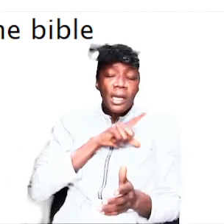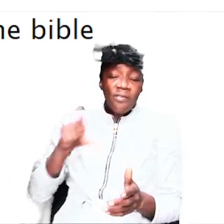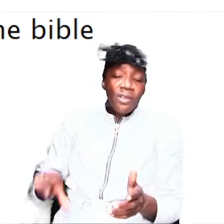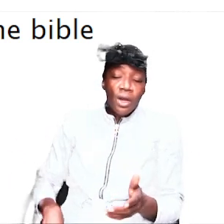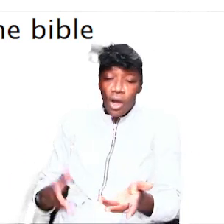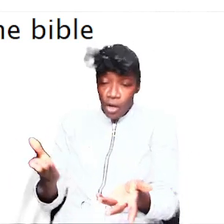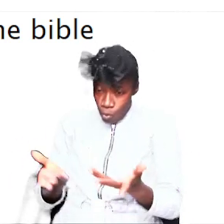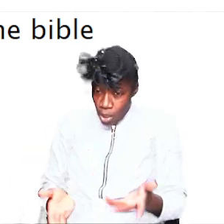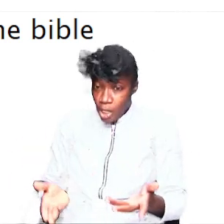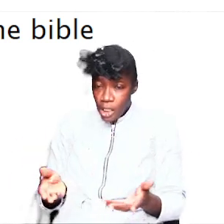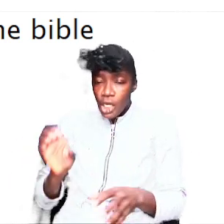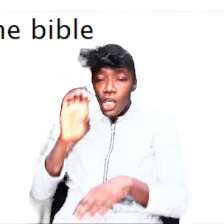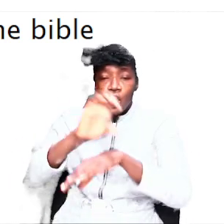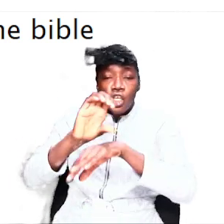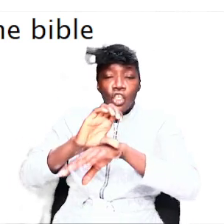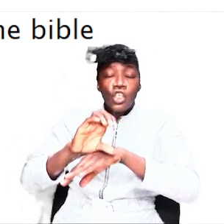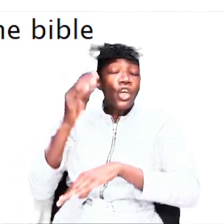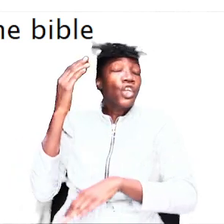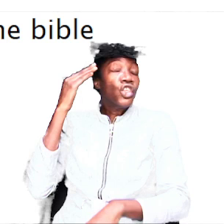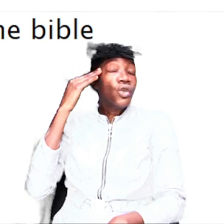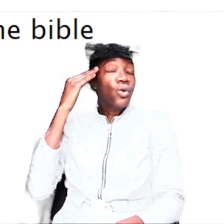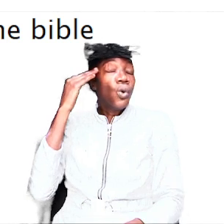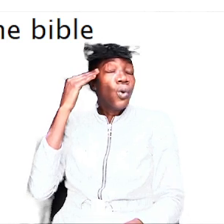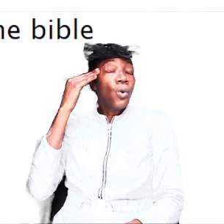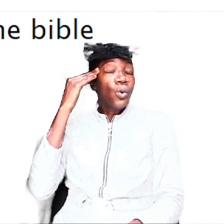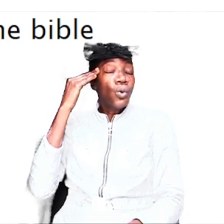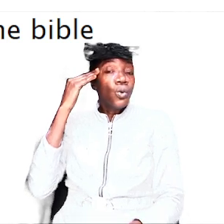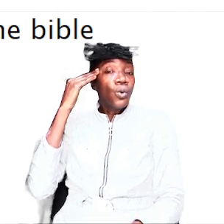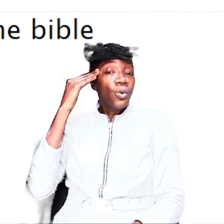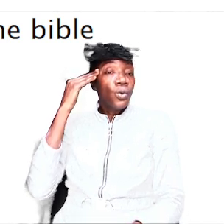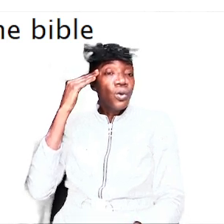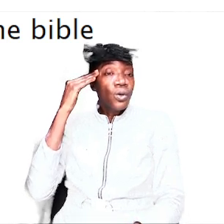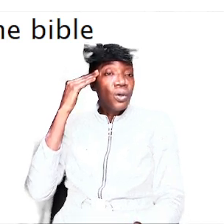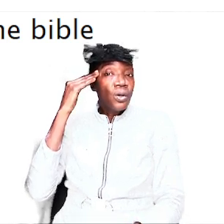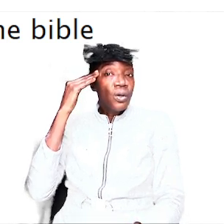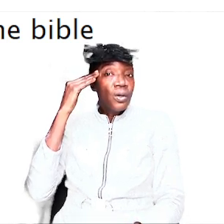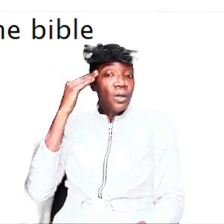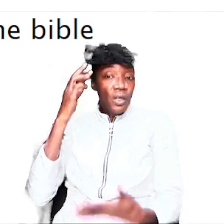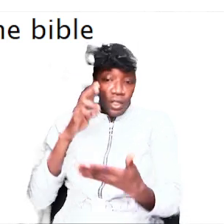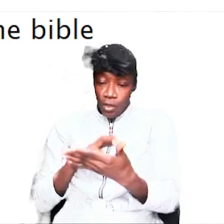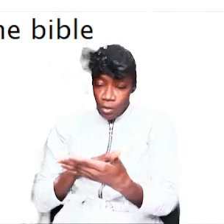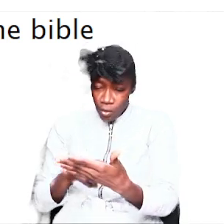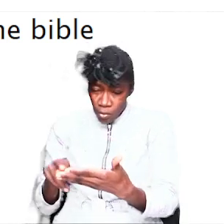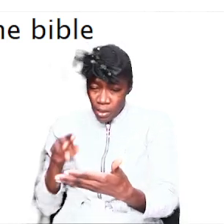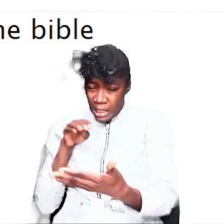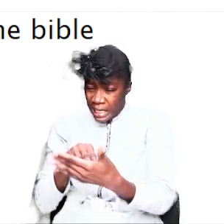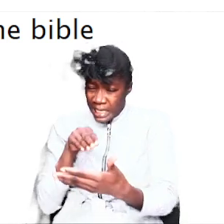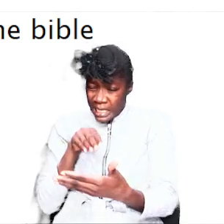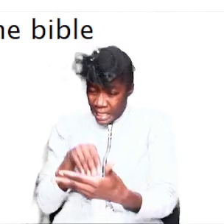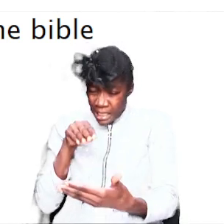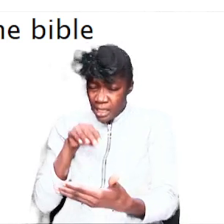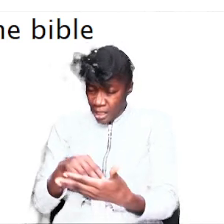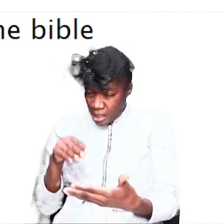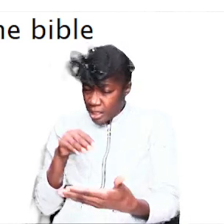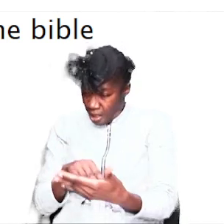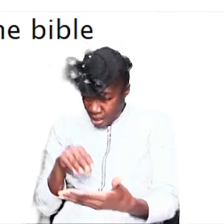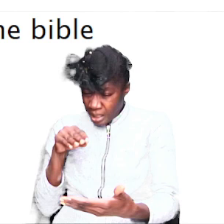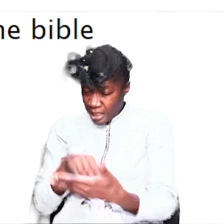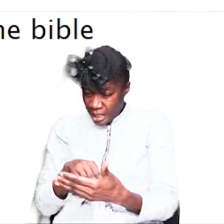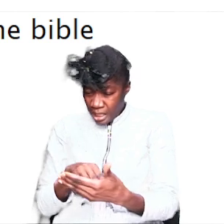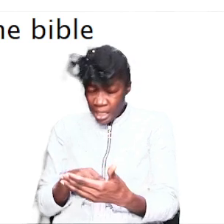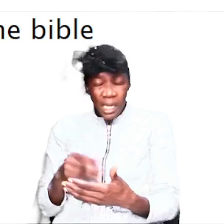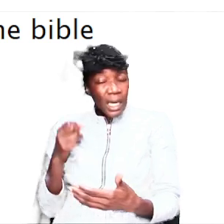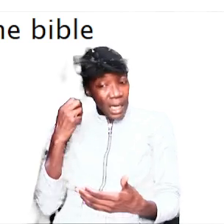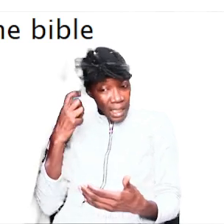church to know tonight that if we read over it and we understand that